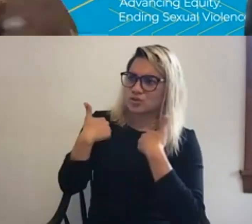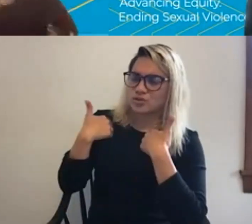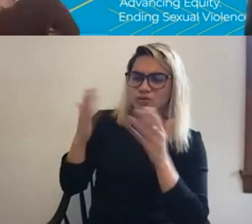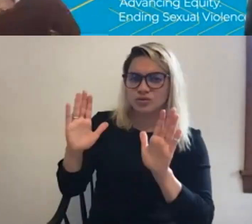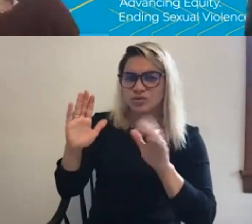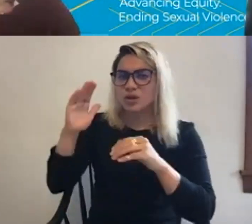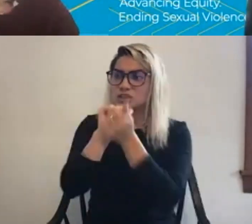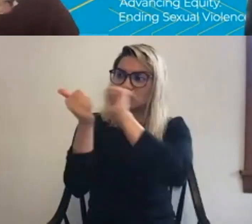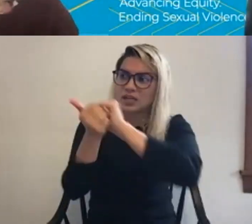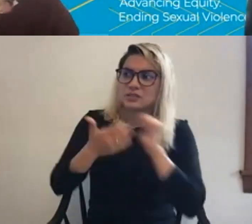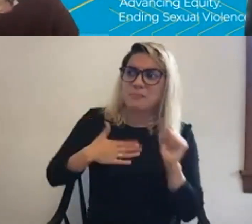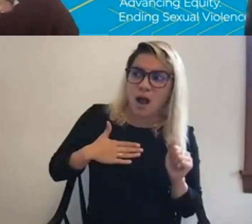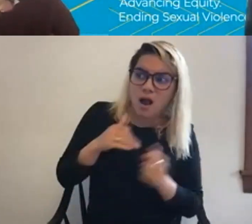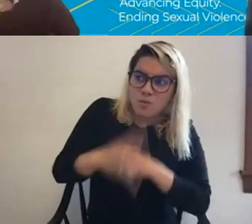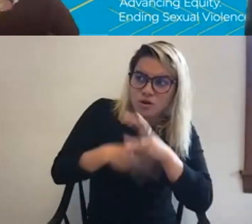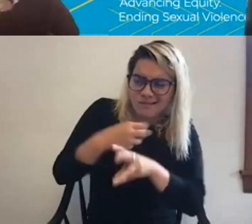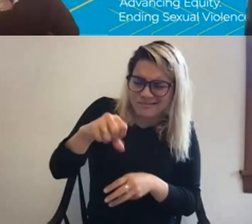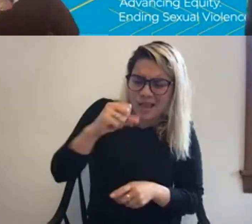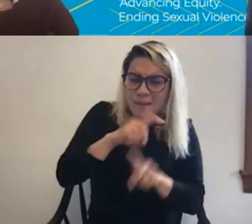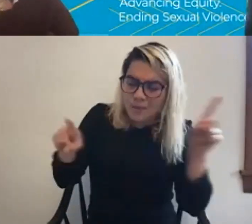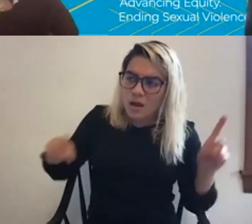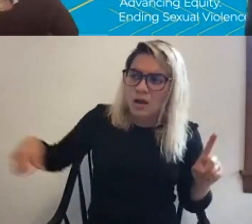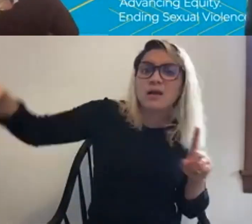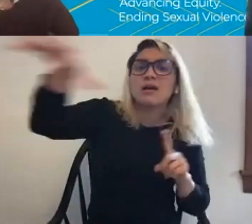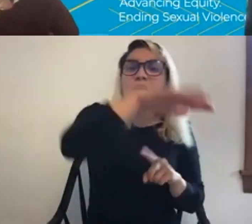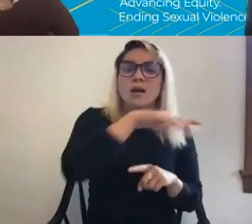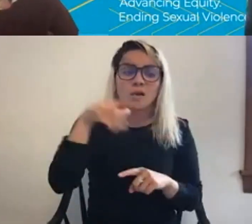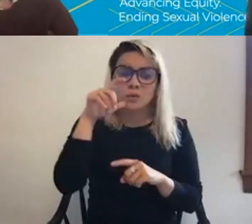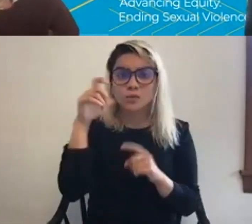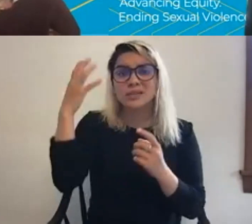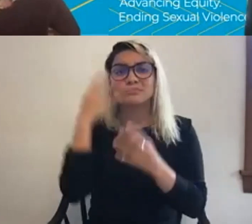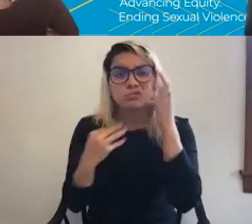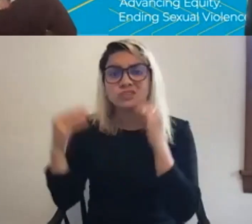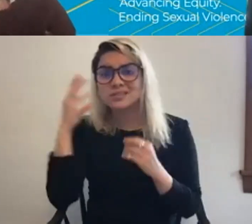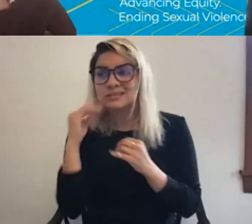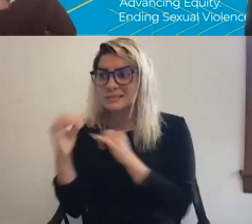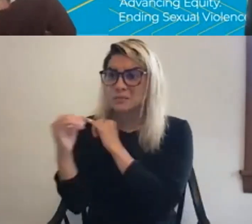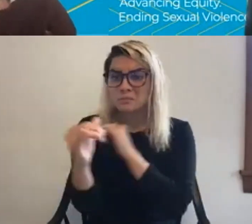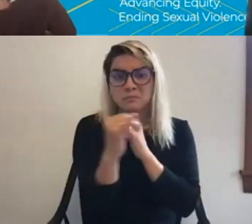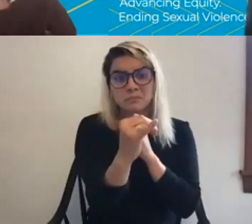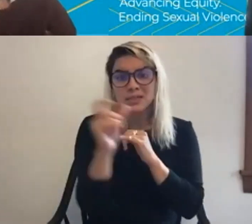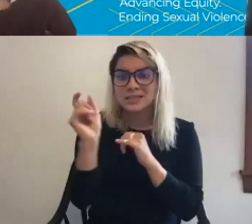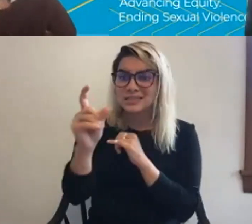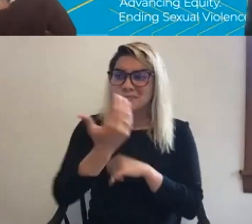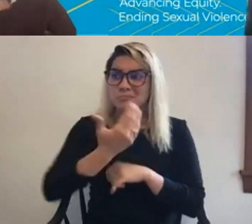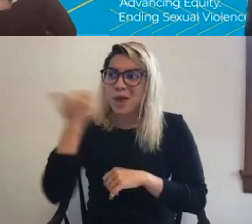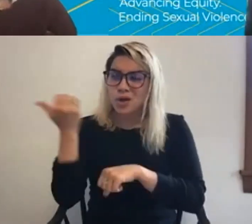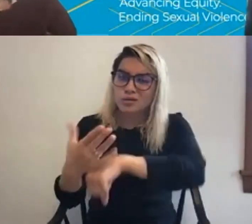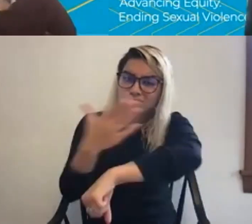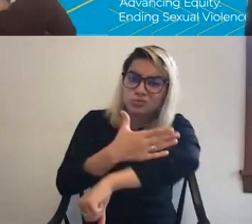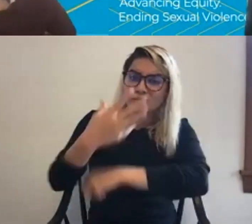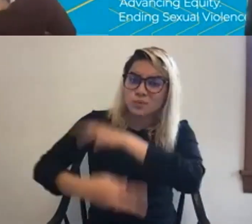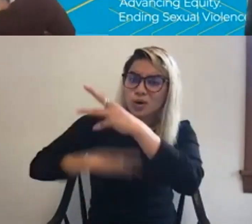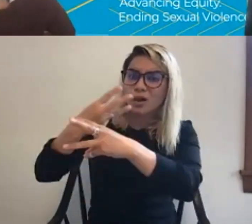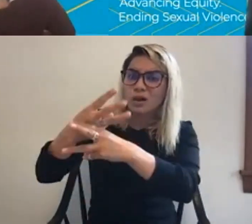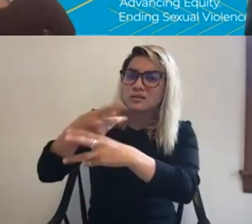but also for the many, many people who also need this world in order to thrive and not just